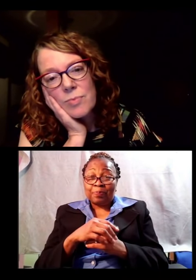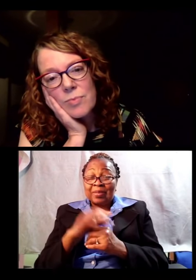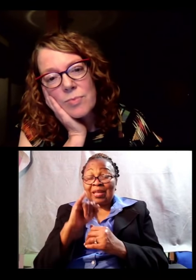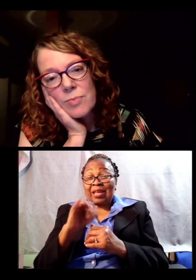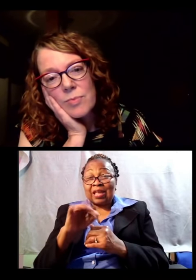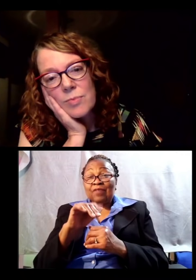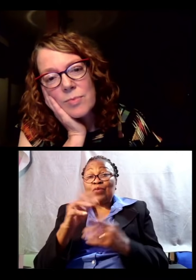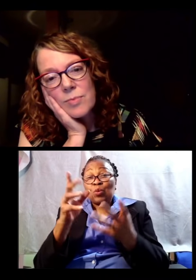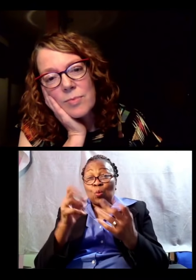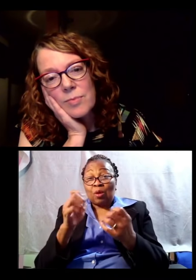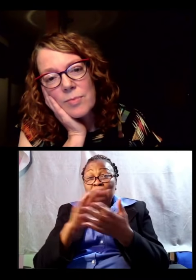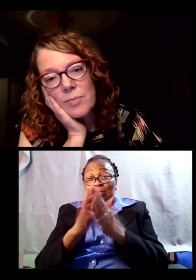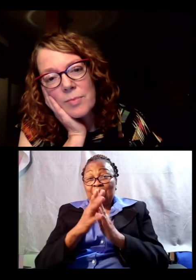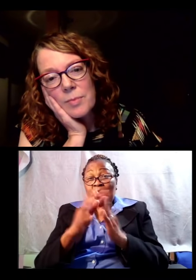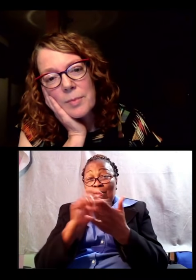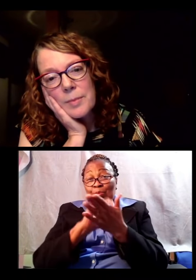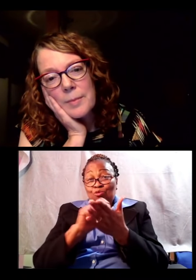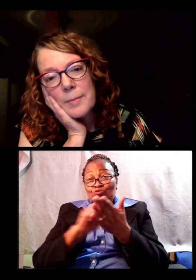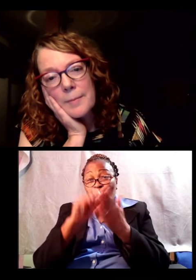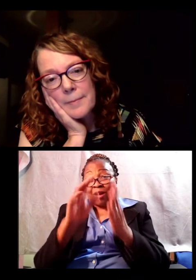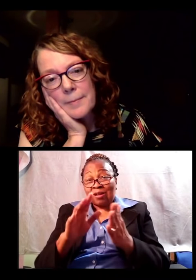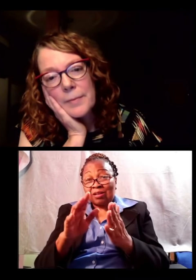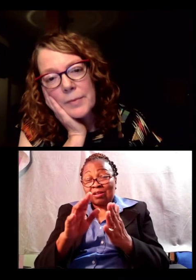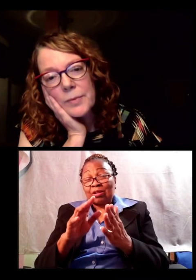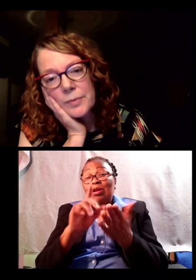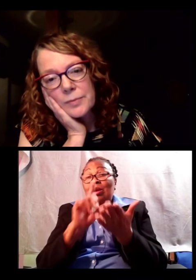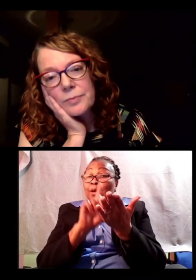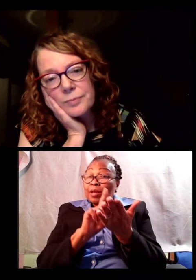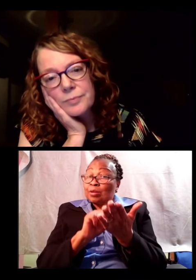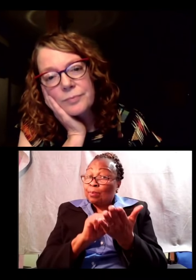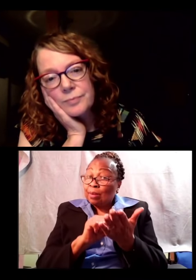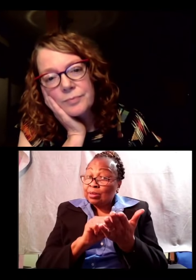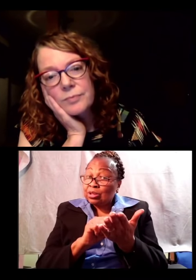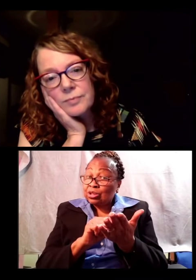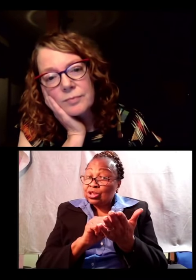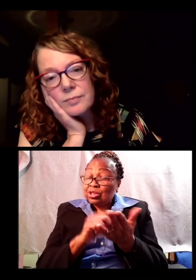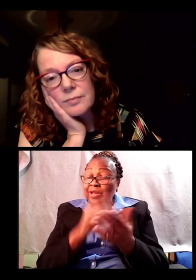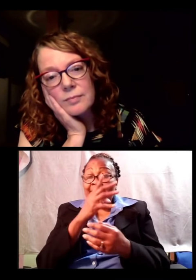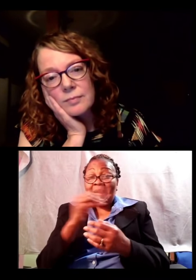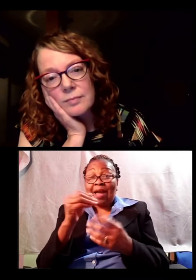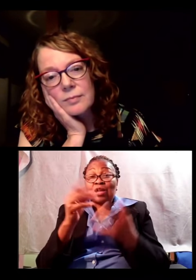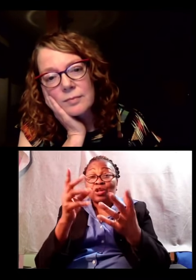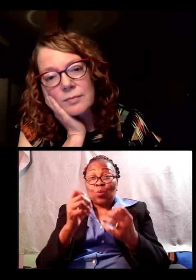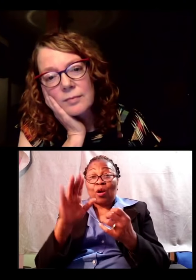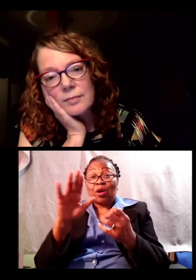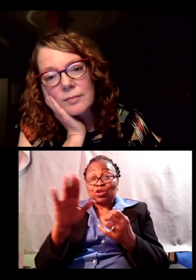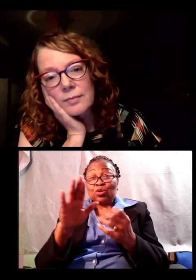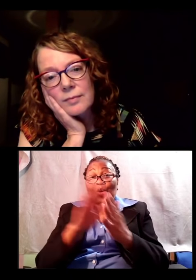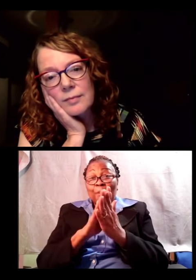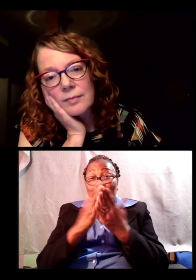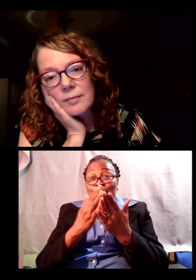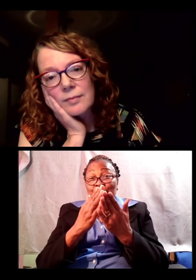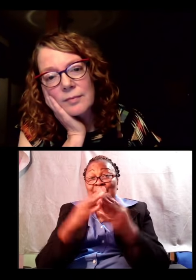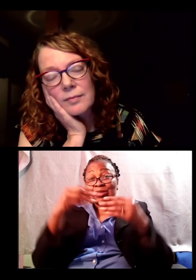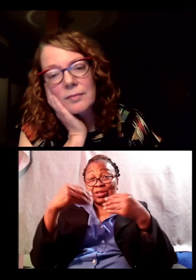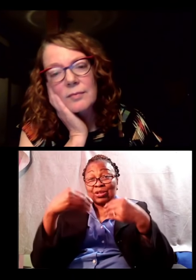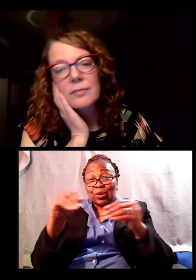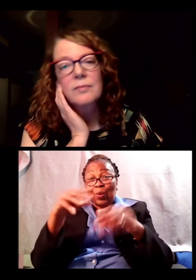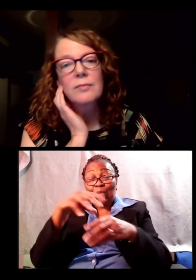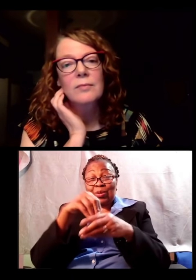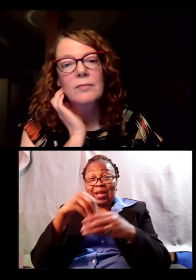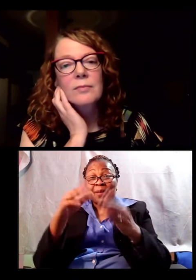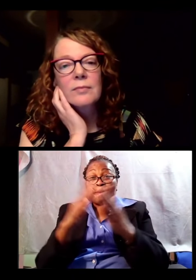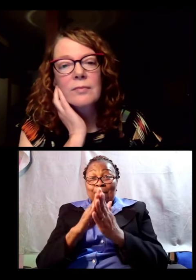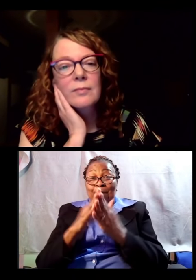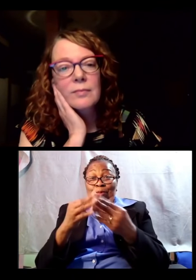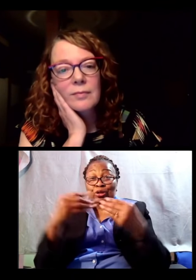a writer, and you really want to be a published writer, and you really want to have your books in a bookstore, that's what happens. The reader walks